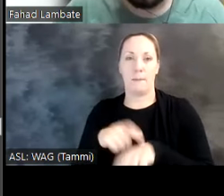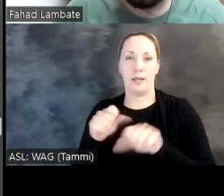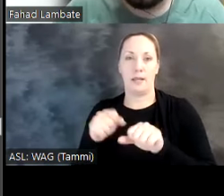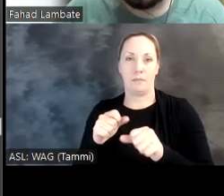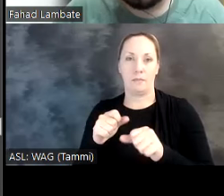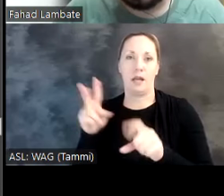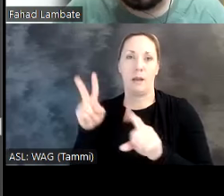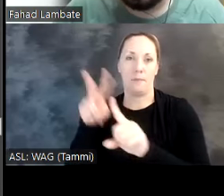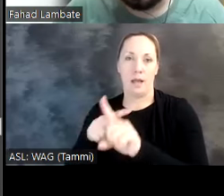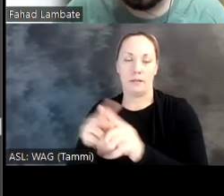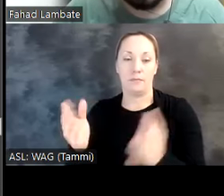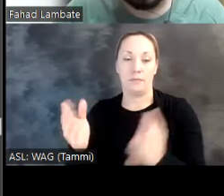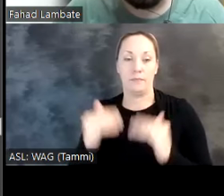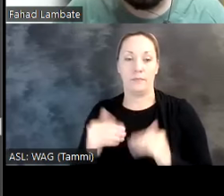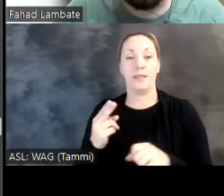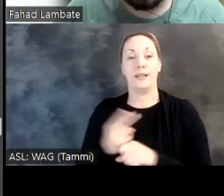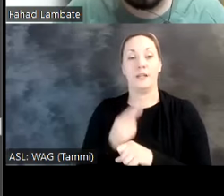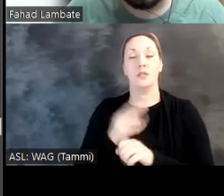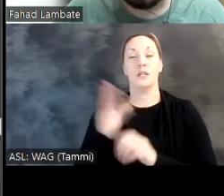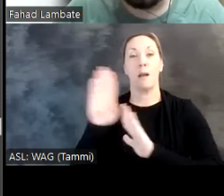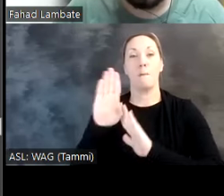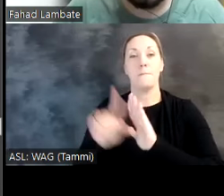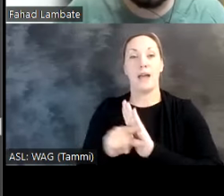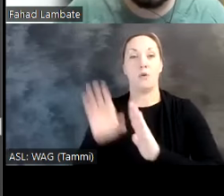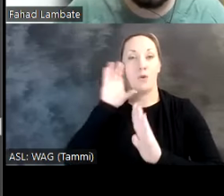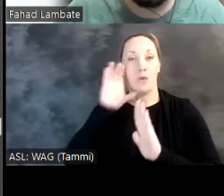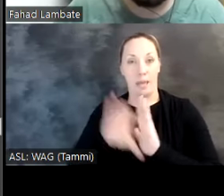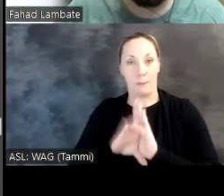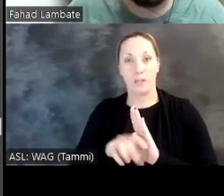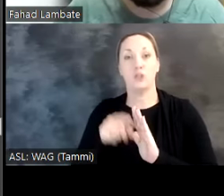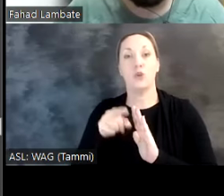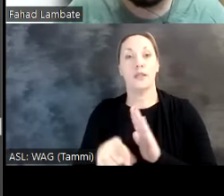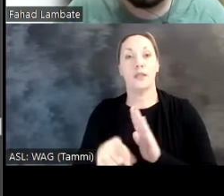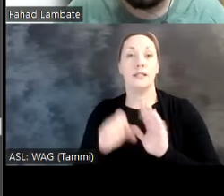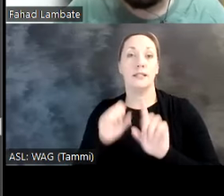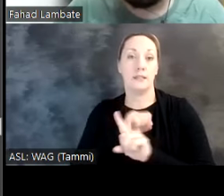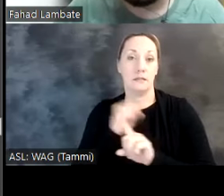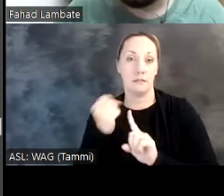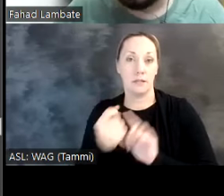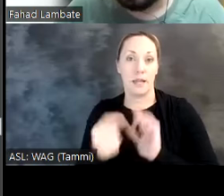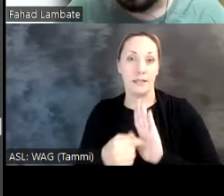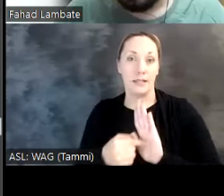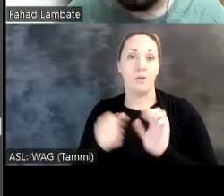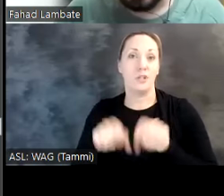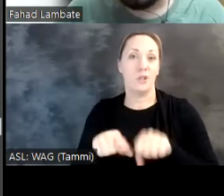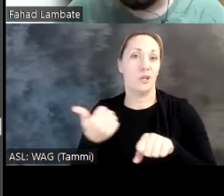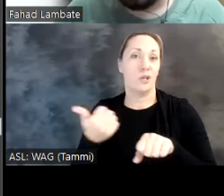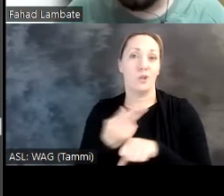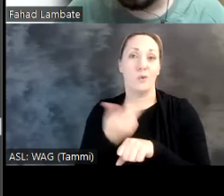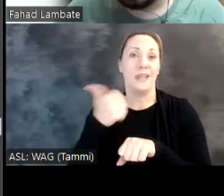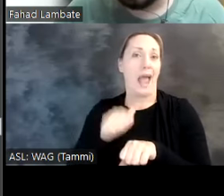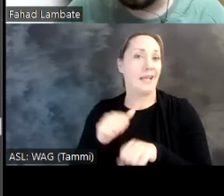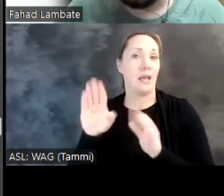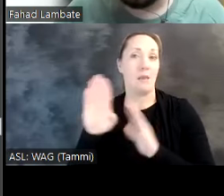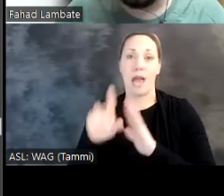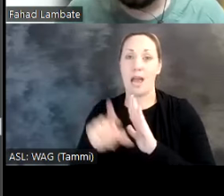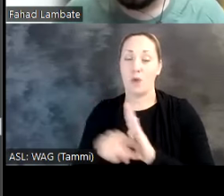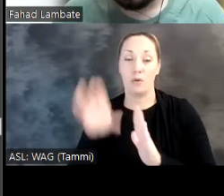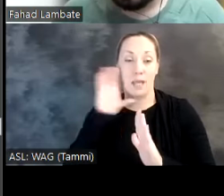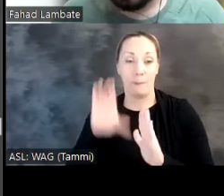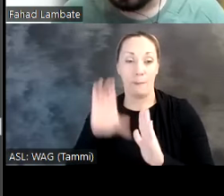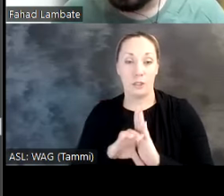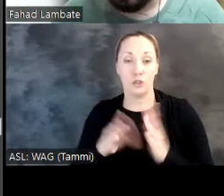The next one is using a background image. So in this case, you can use any particular background image